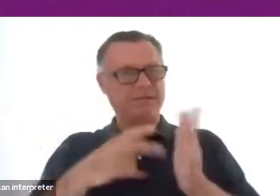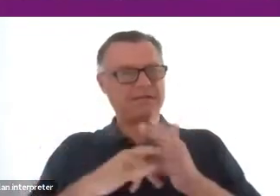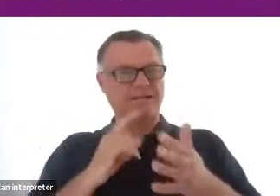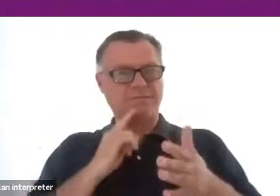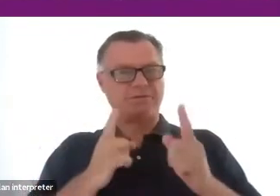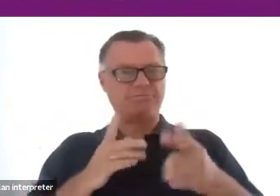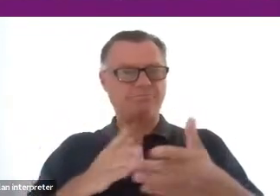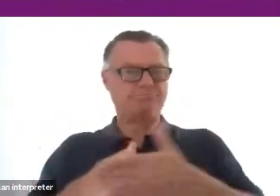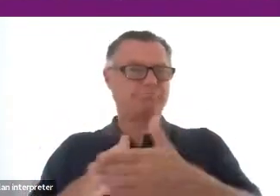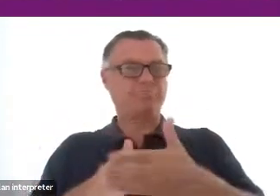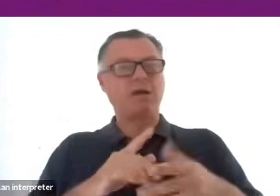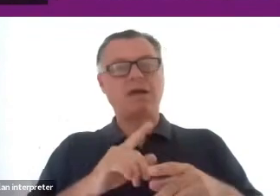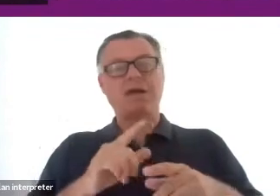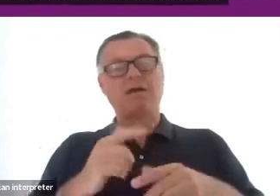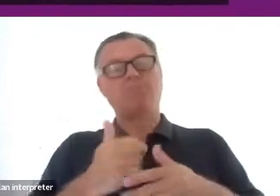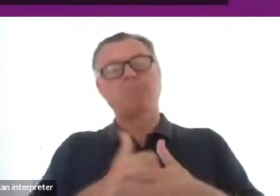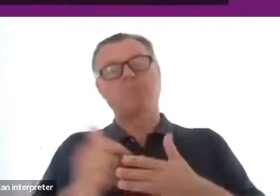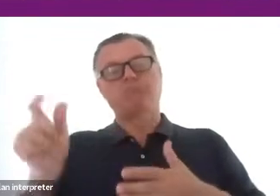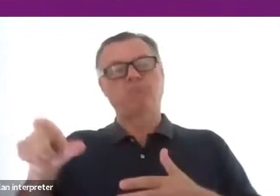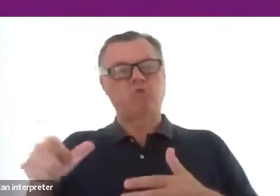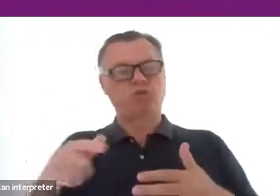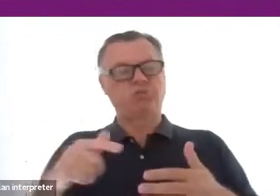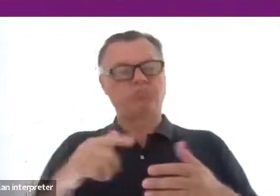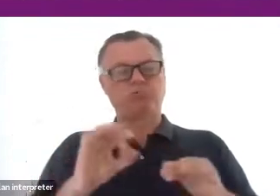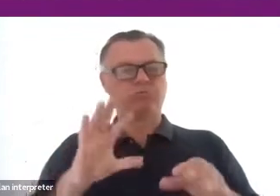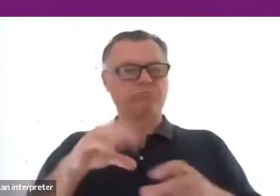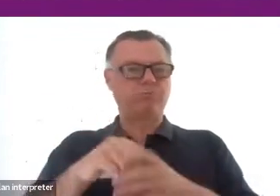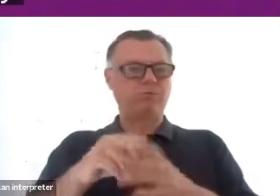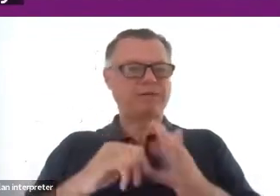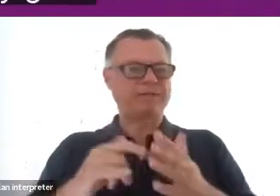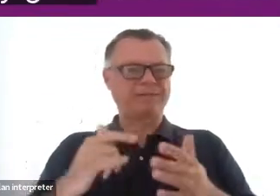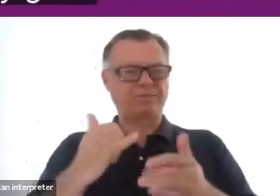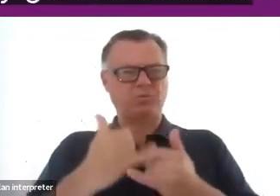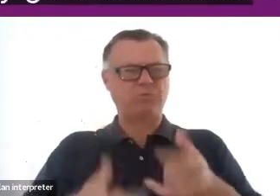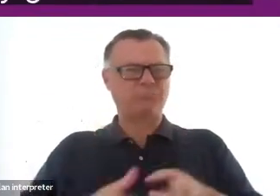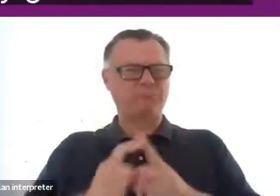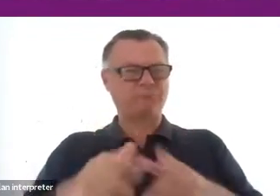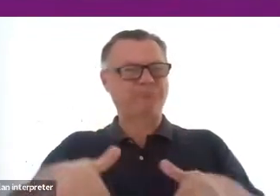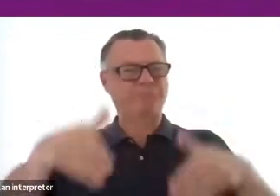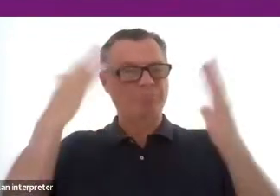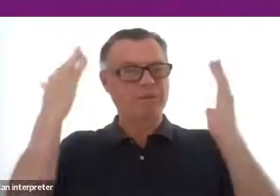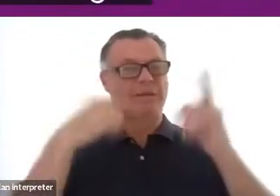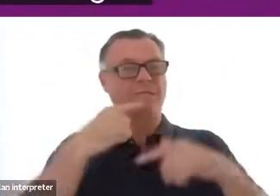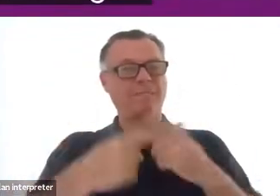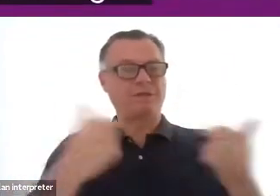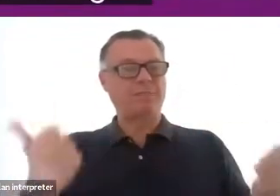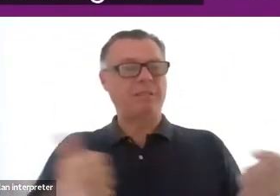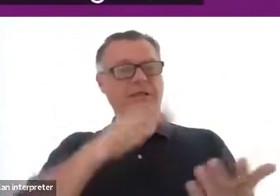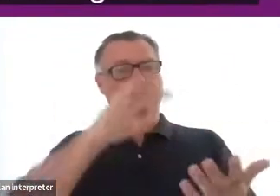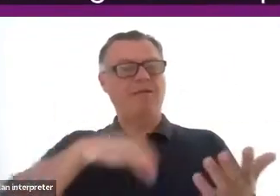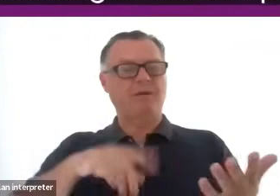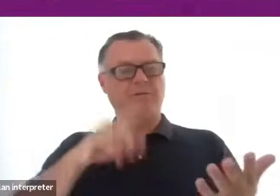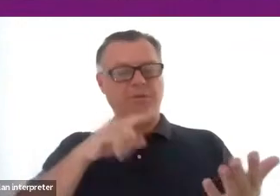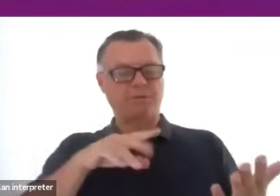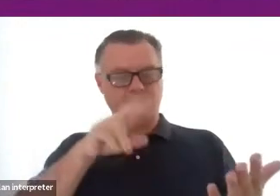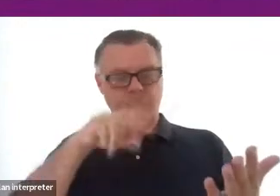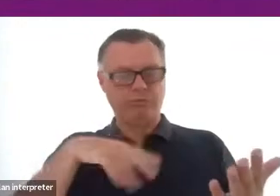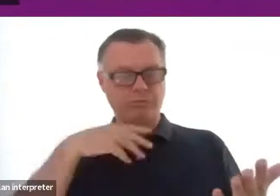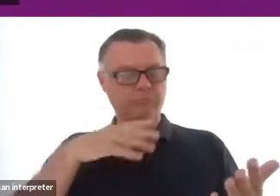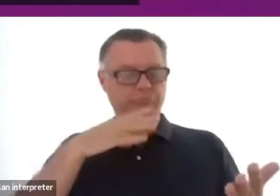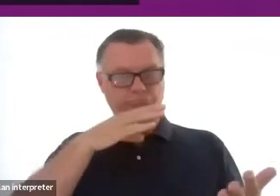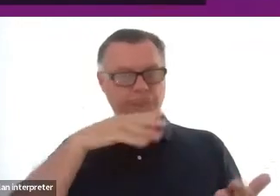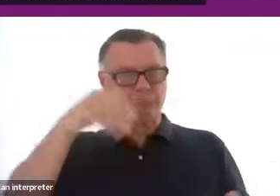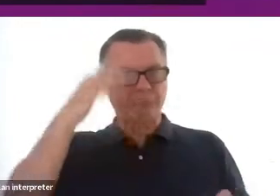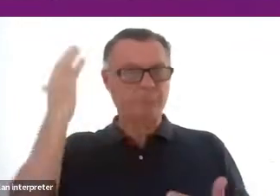though, it's even harder. The information exists, but it rarely gets translated into something meaningful for the person who needs it.